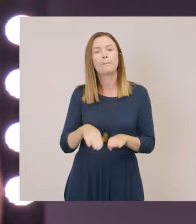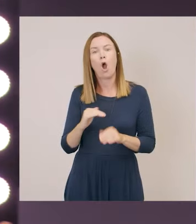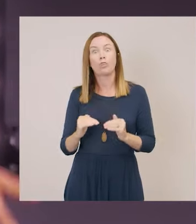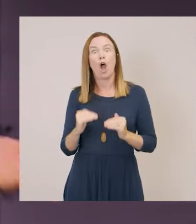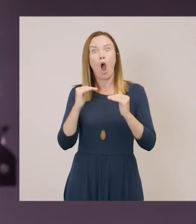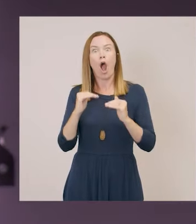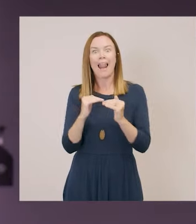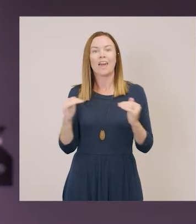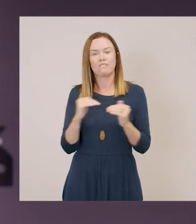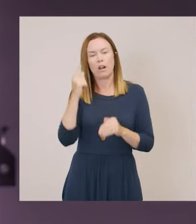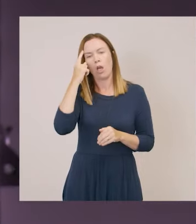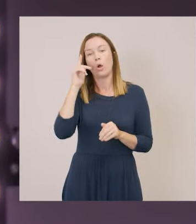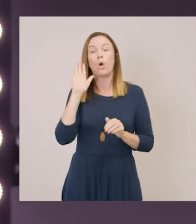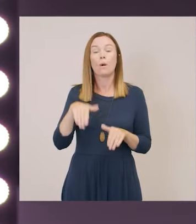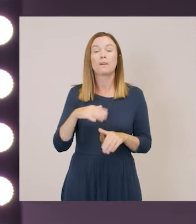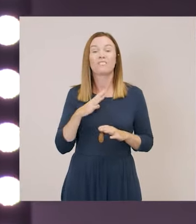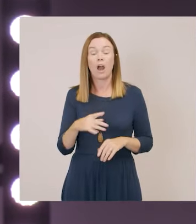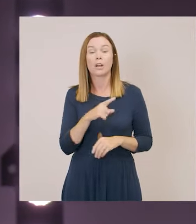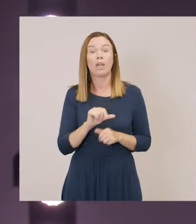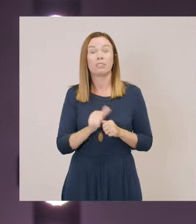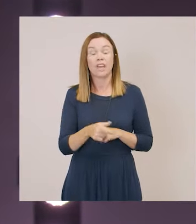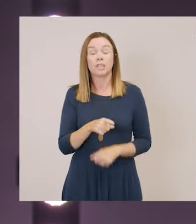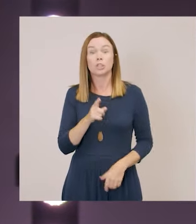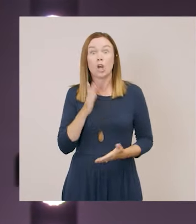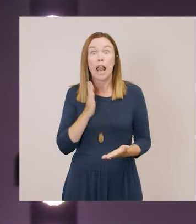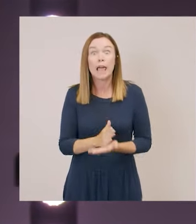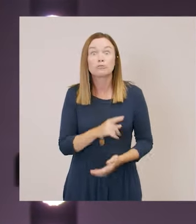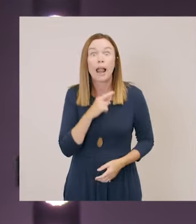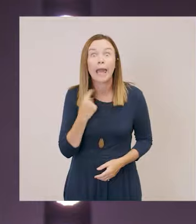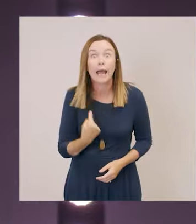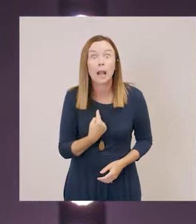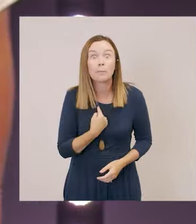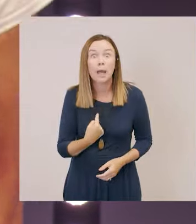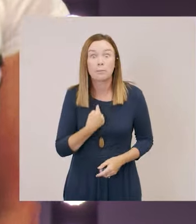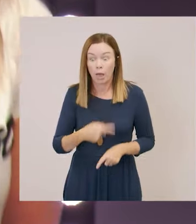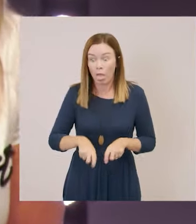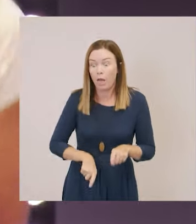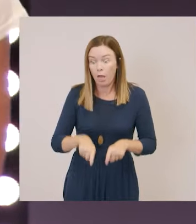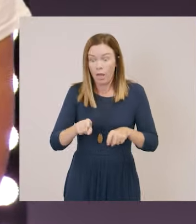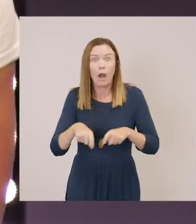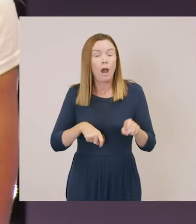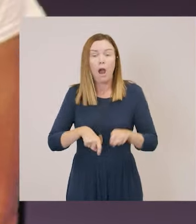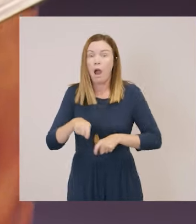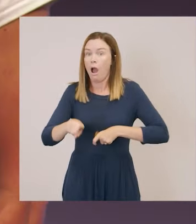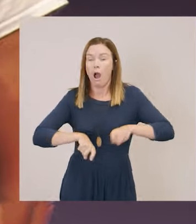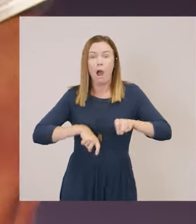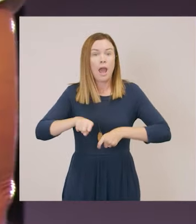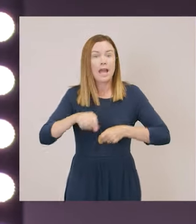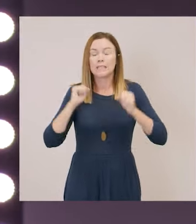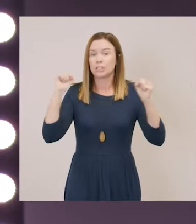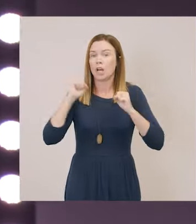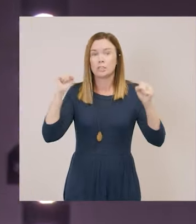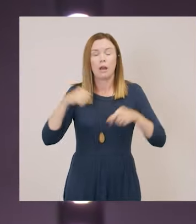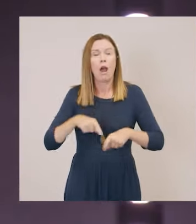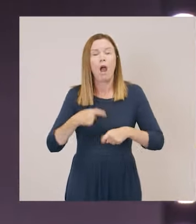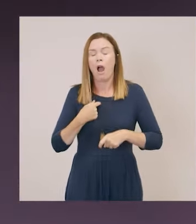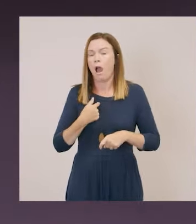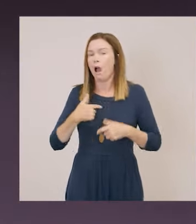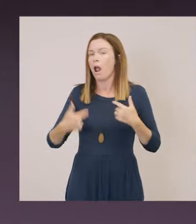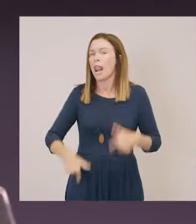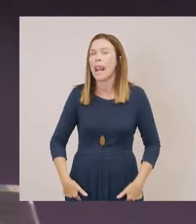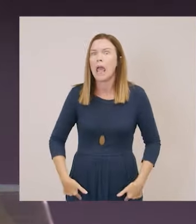level thinking, oh, this is going to be fine. And then she literally killed me and I couldn't keep up with her. She was doing all these lunges over and over and over and